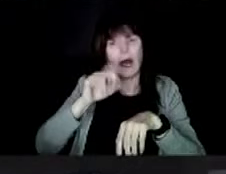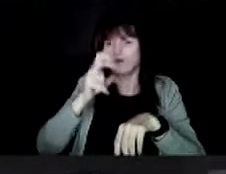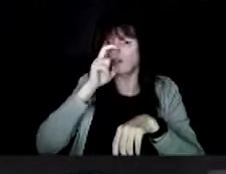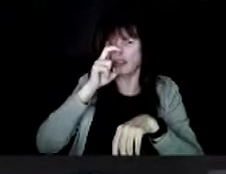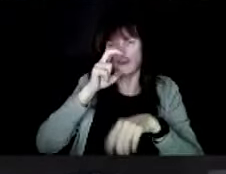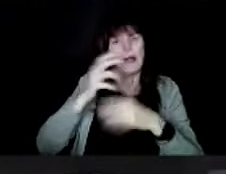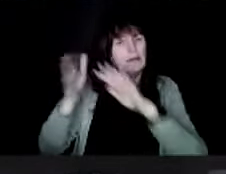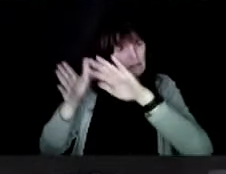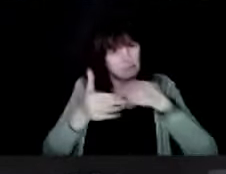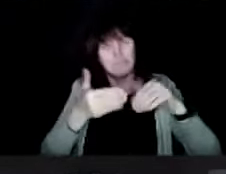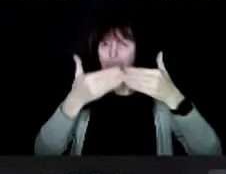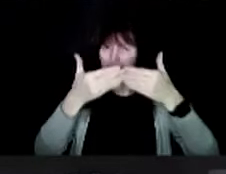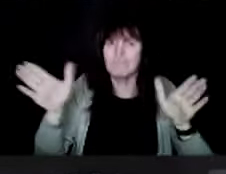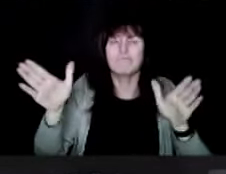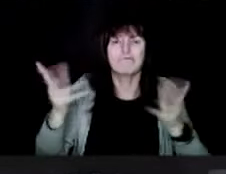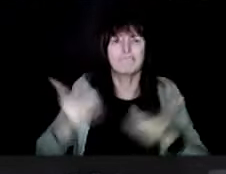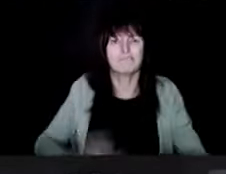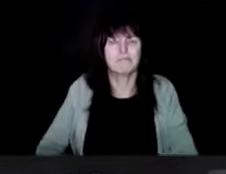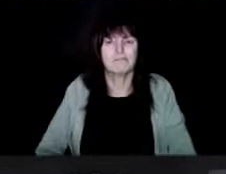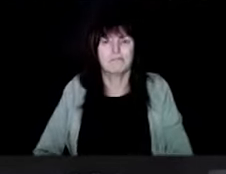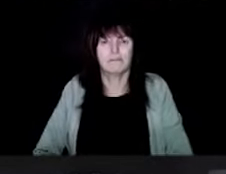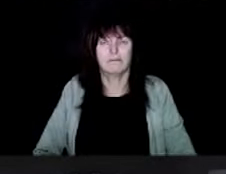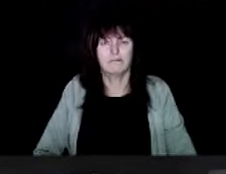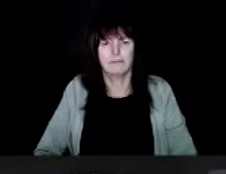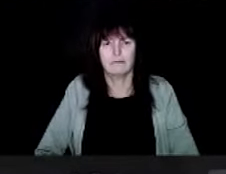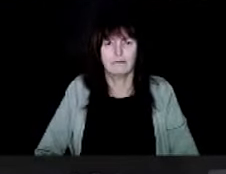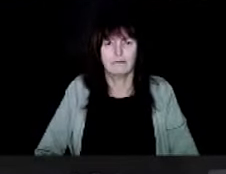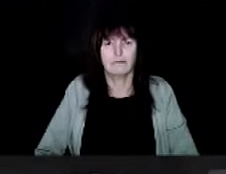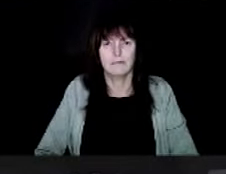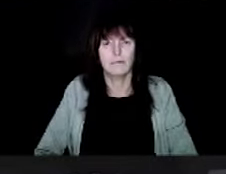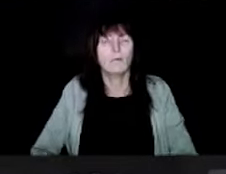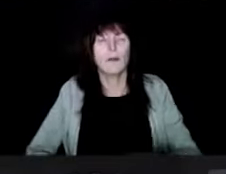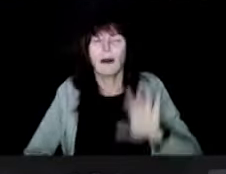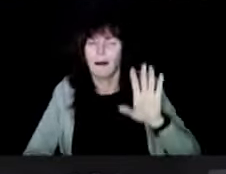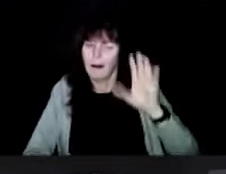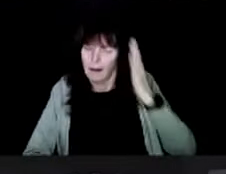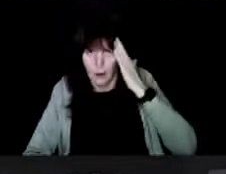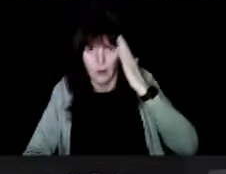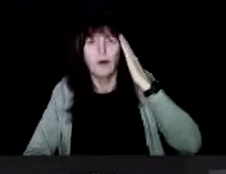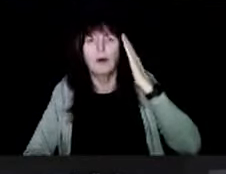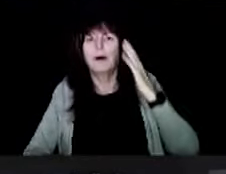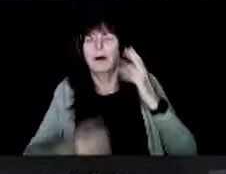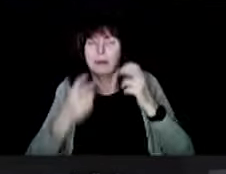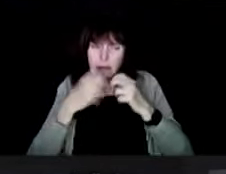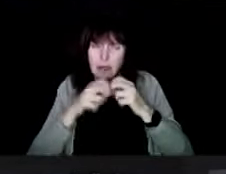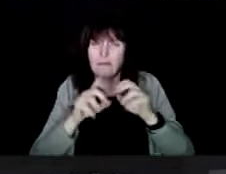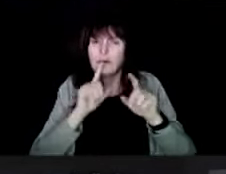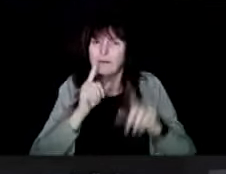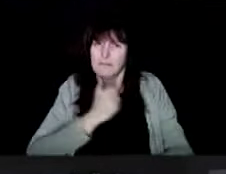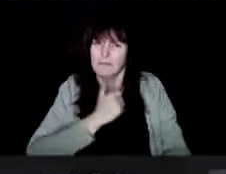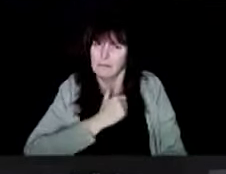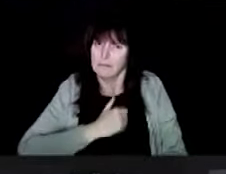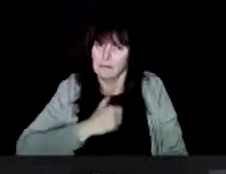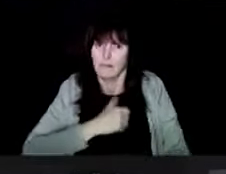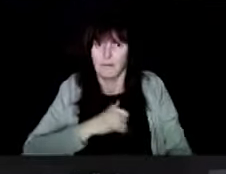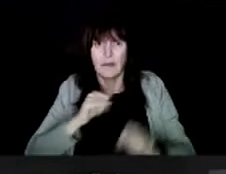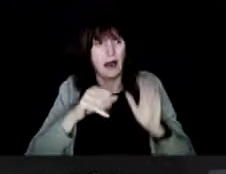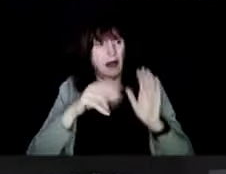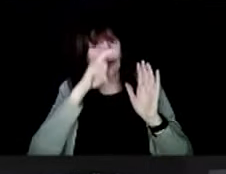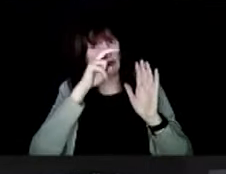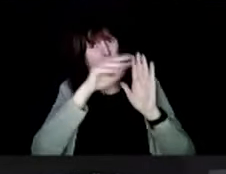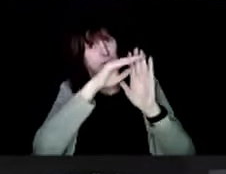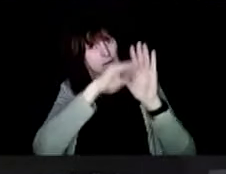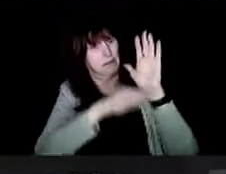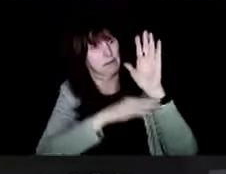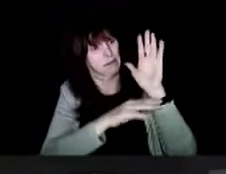know these are very difficult times. I'm very sorry that these measures have to be placed on businesses. And absolutely,